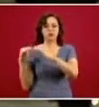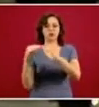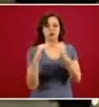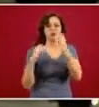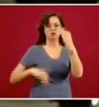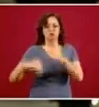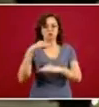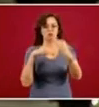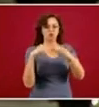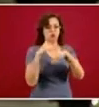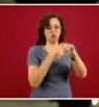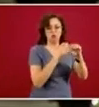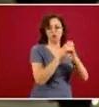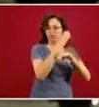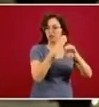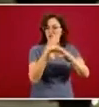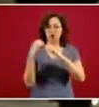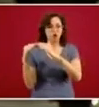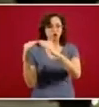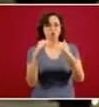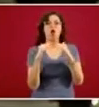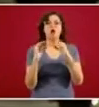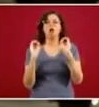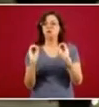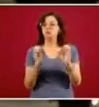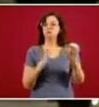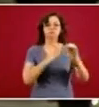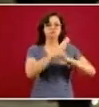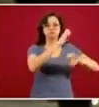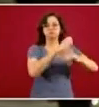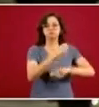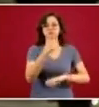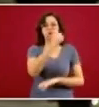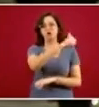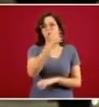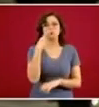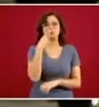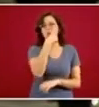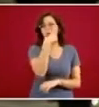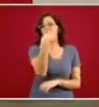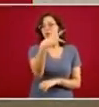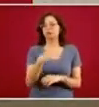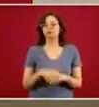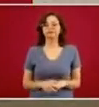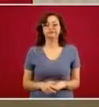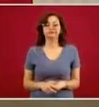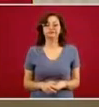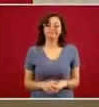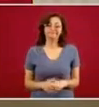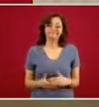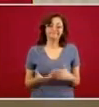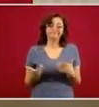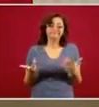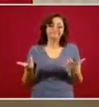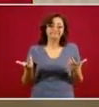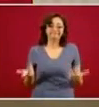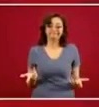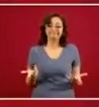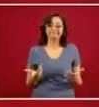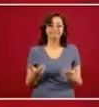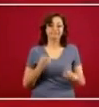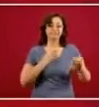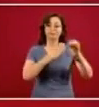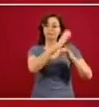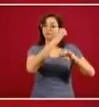All right, but do you agree on general meetings, or each state has